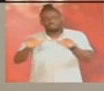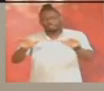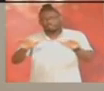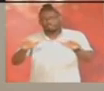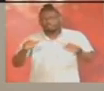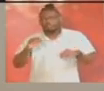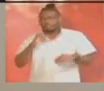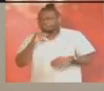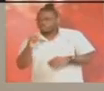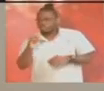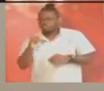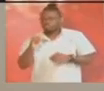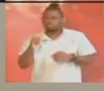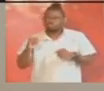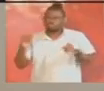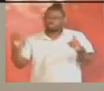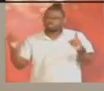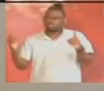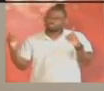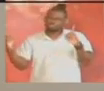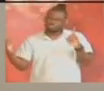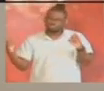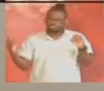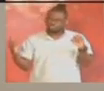person. Distance.